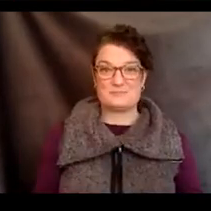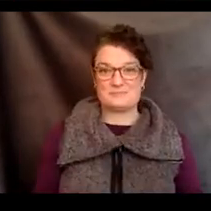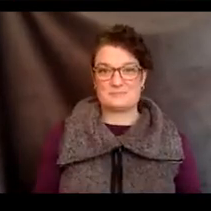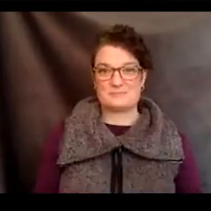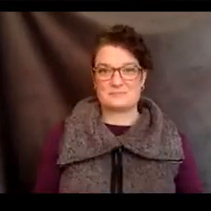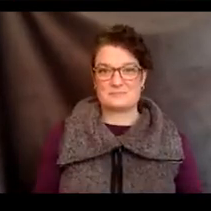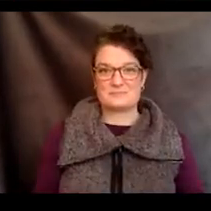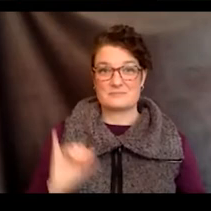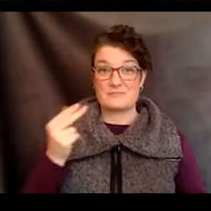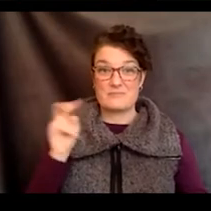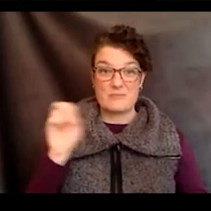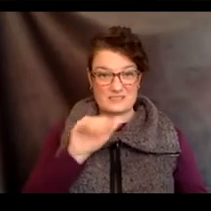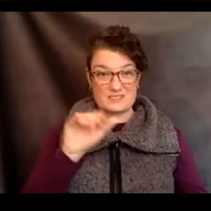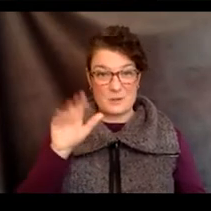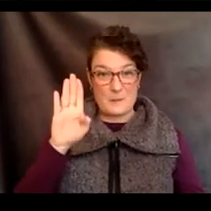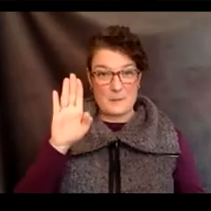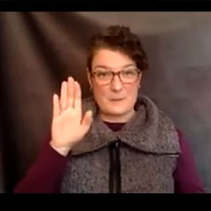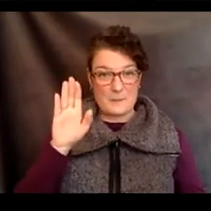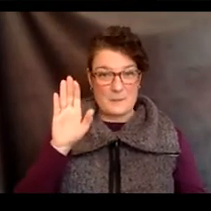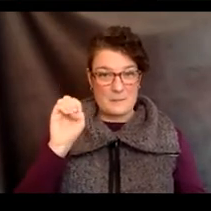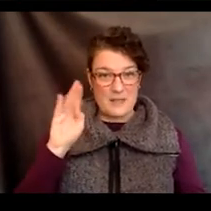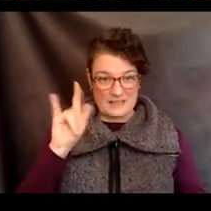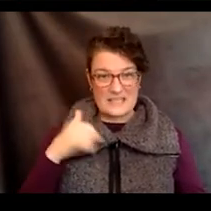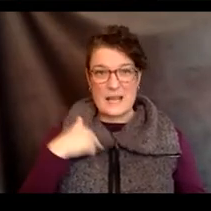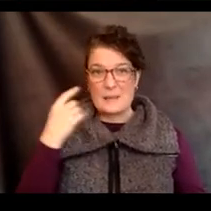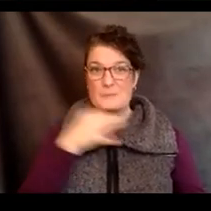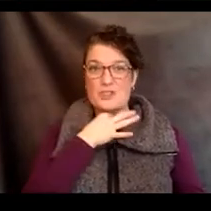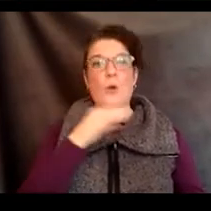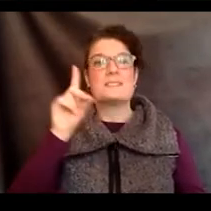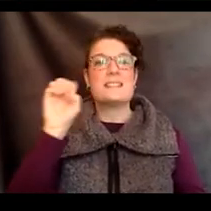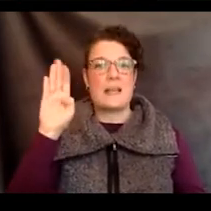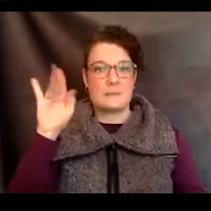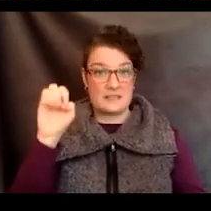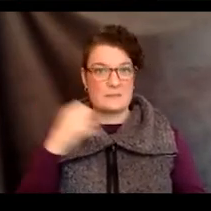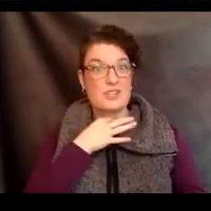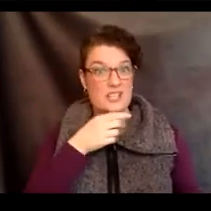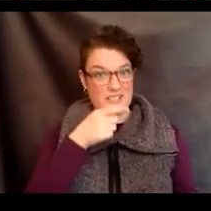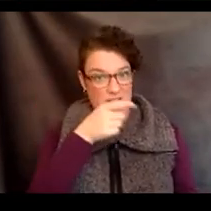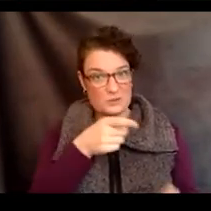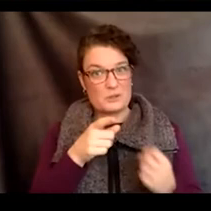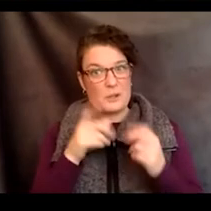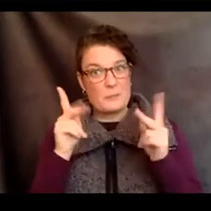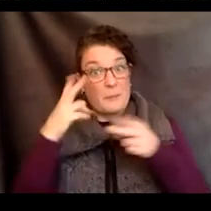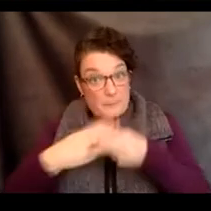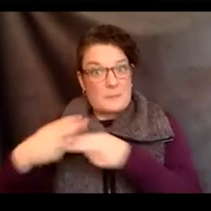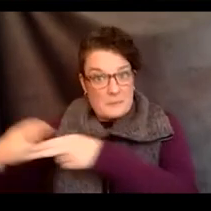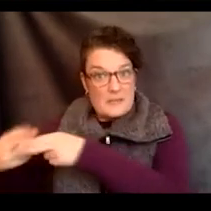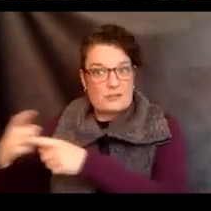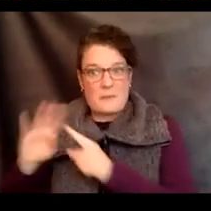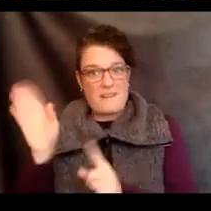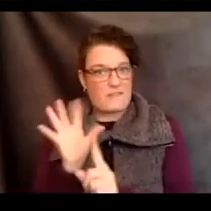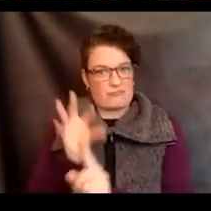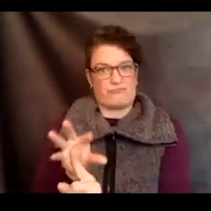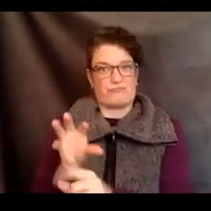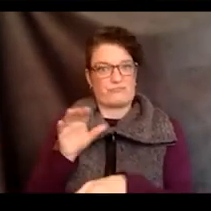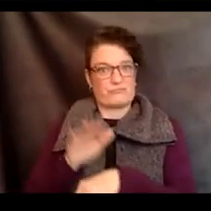So Debbie, I'm curious actually, given that like that, you know, there's so much talk about Jonathan Chu, but you actually really never, there's never Jonathan Chu on screen, you know, telling his